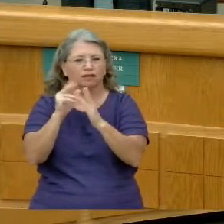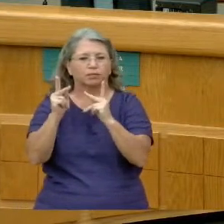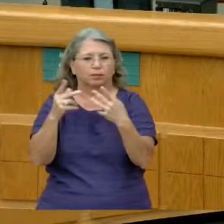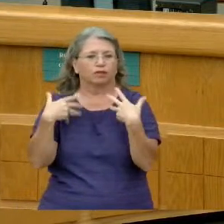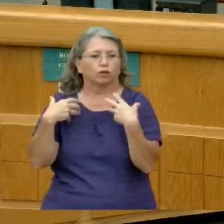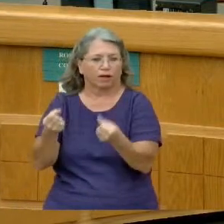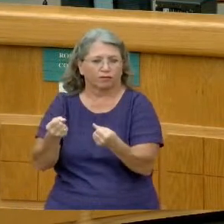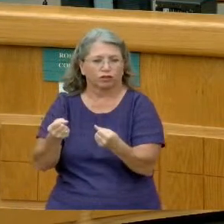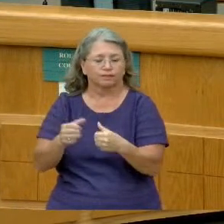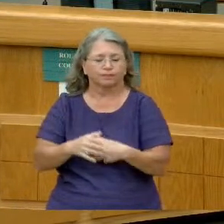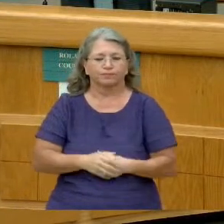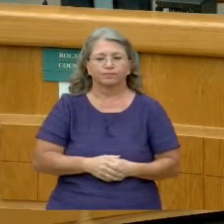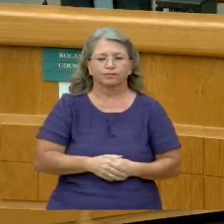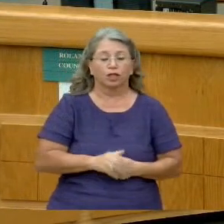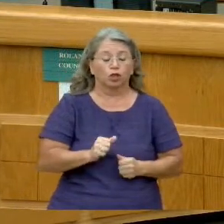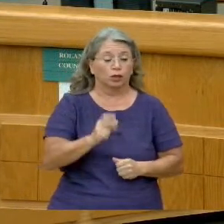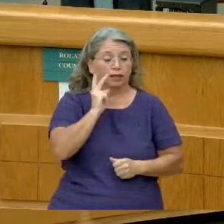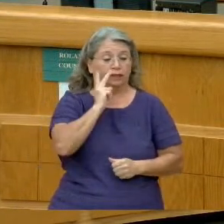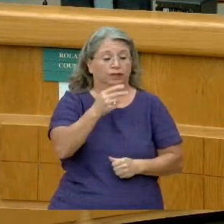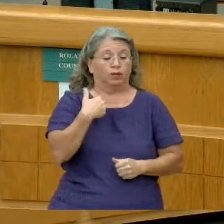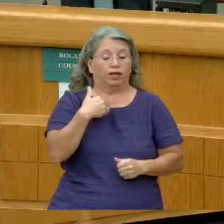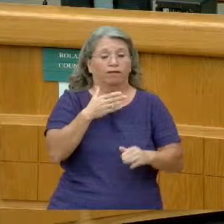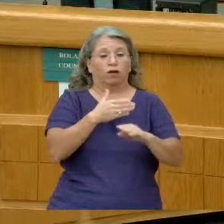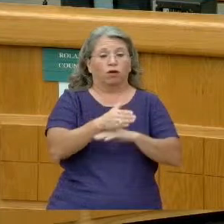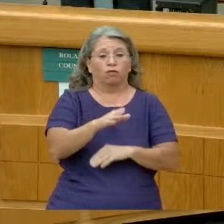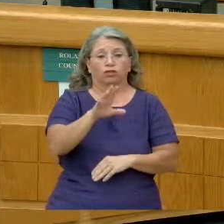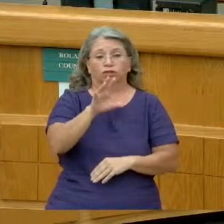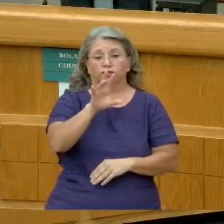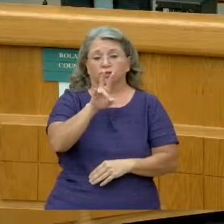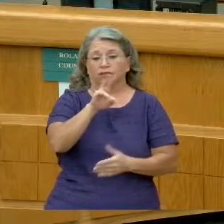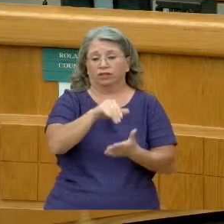You can see, though, that we have over 7,500